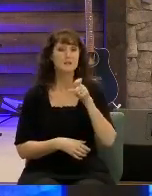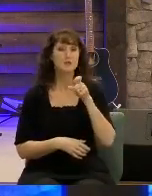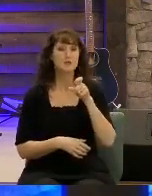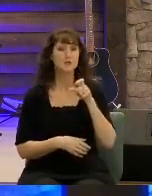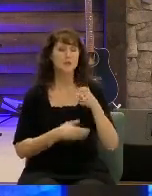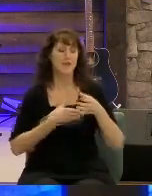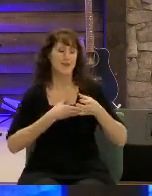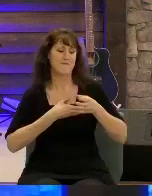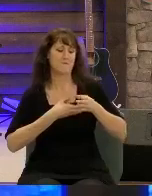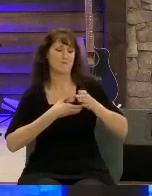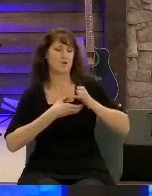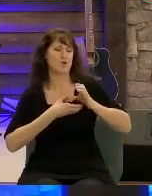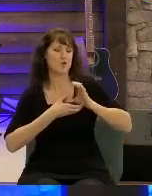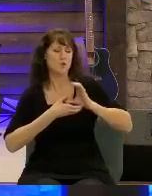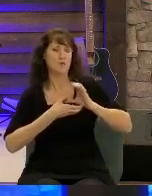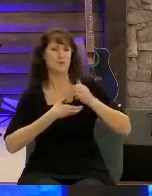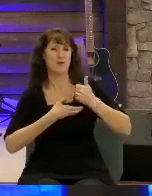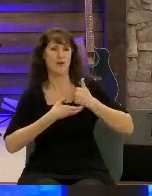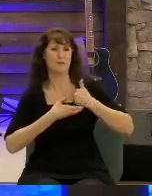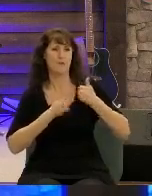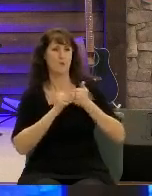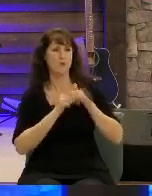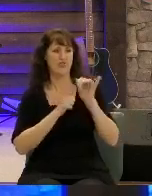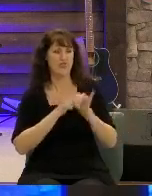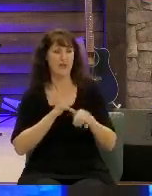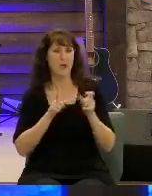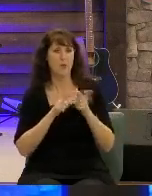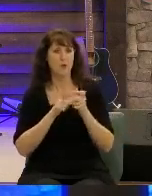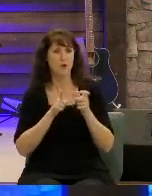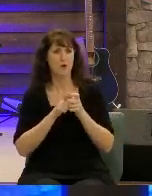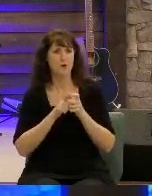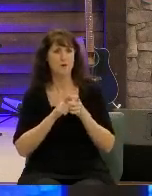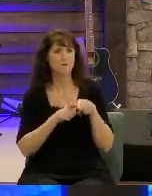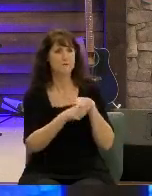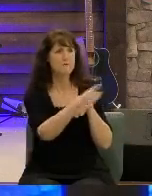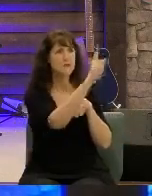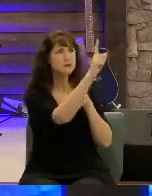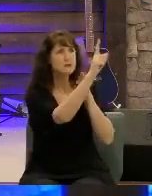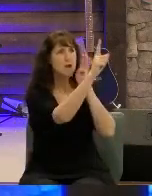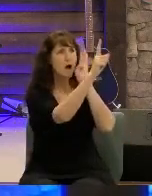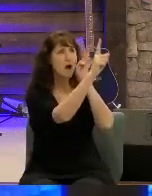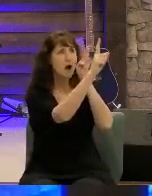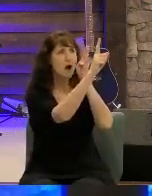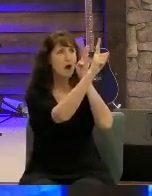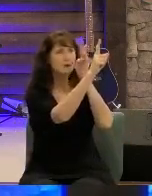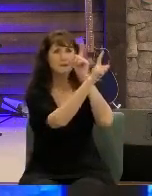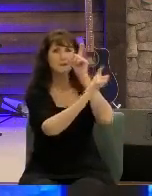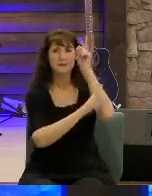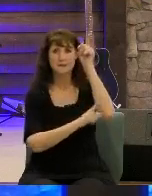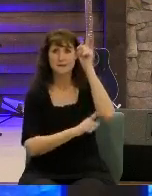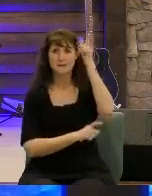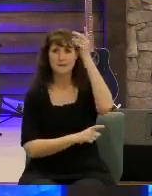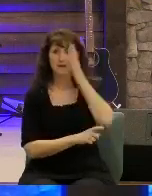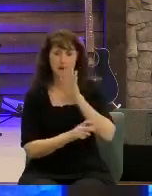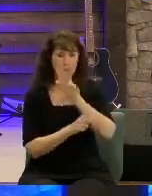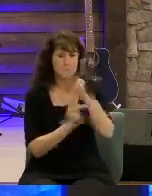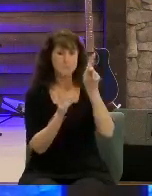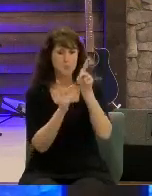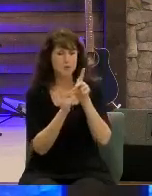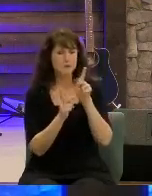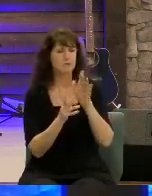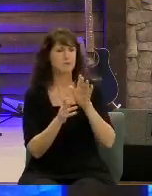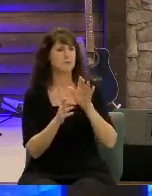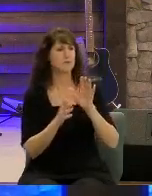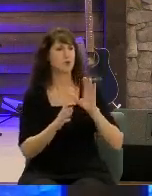infuse ourselves with that word. Amen? Yes. Fixing our eyes on Jesus, the pioneer and the perfecter of faith.